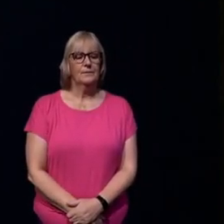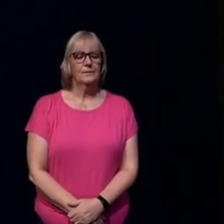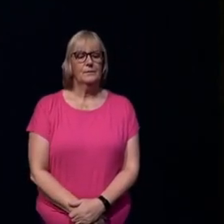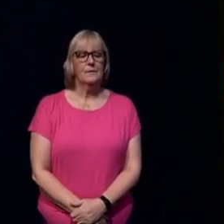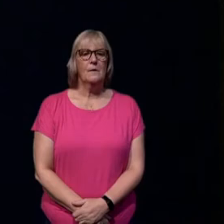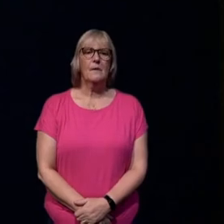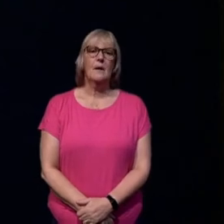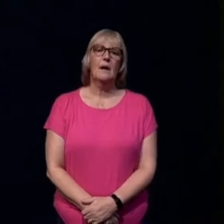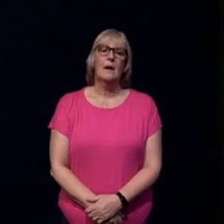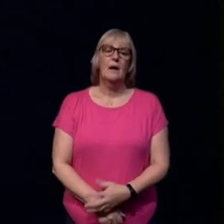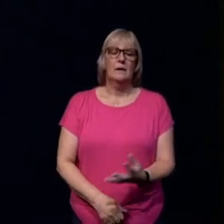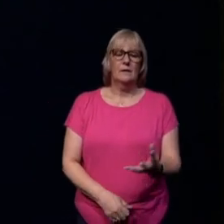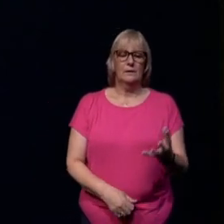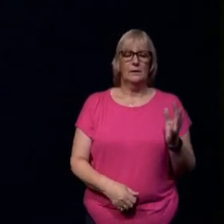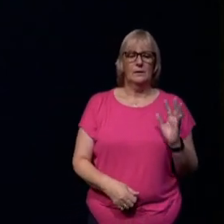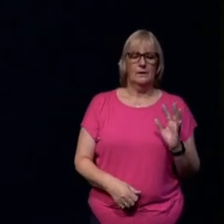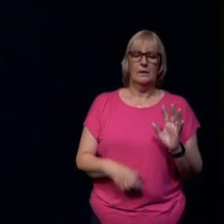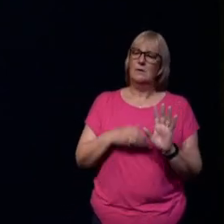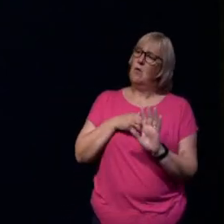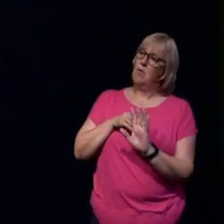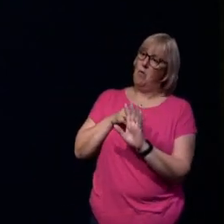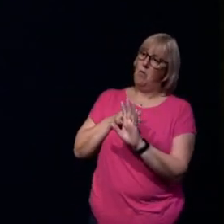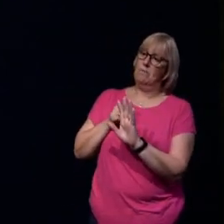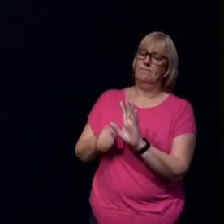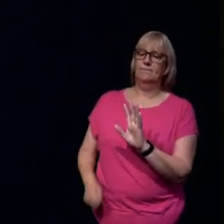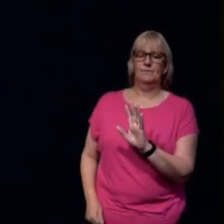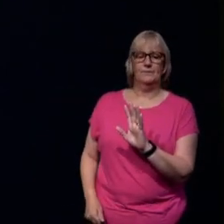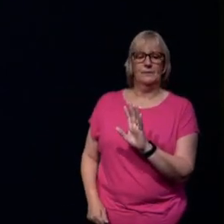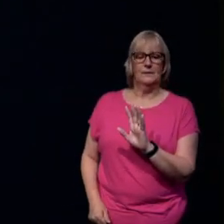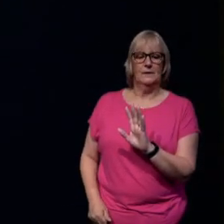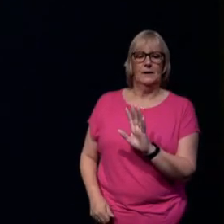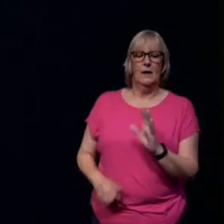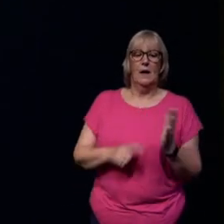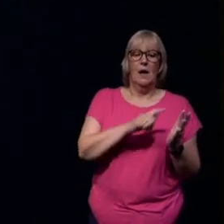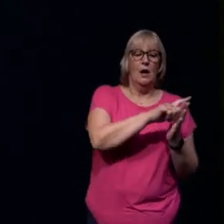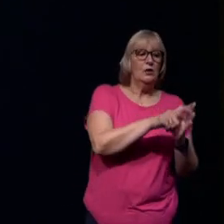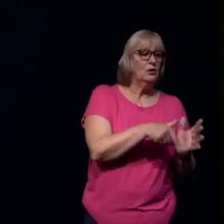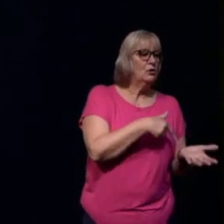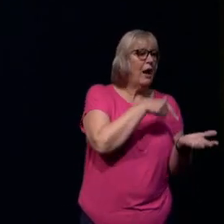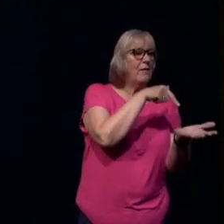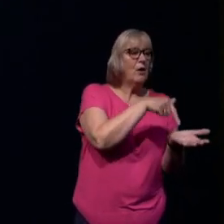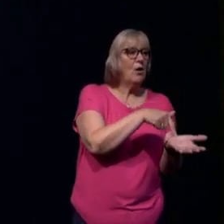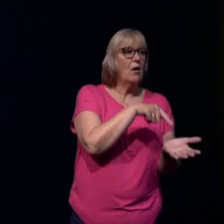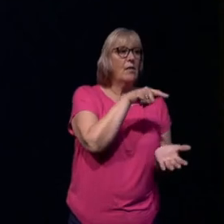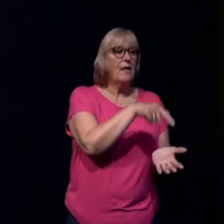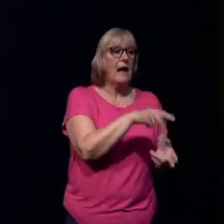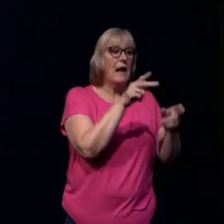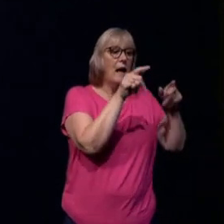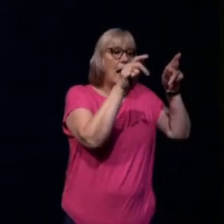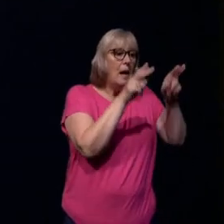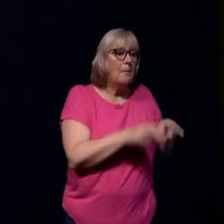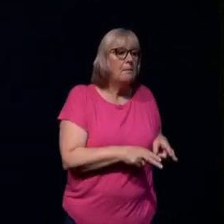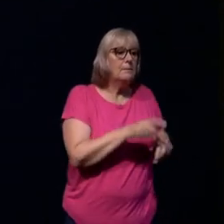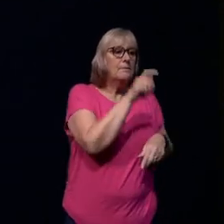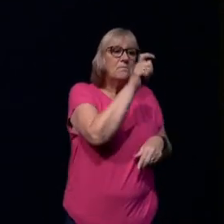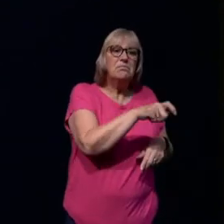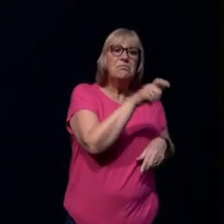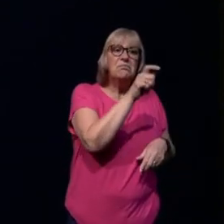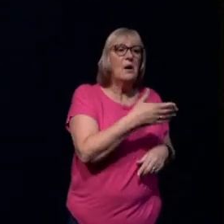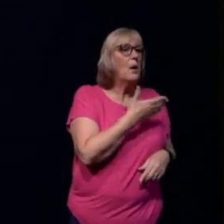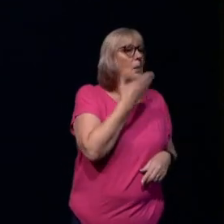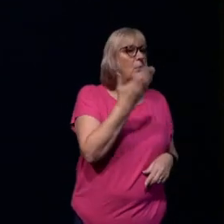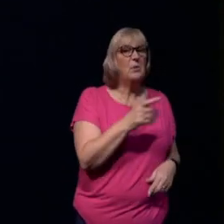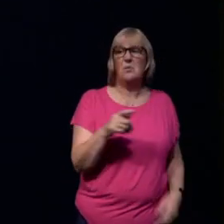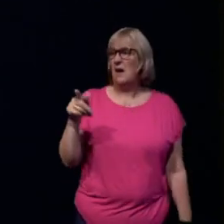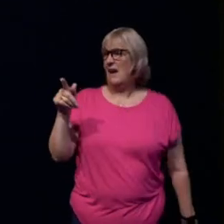as they go in. Let the younger ones get involved. I mean, Jericho was taken without a single casualty, so this will be fine. We don't even